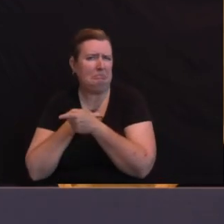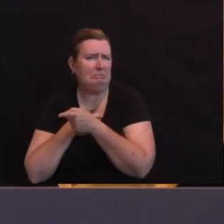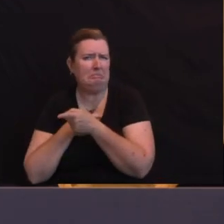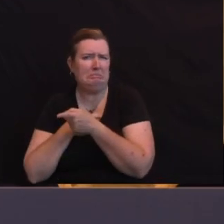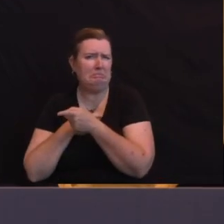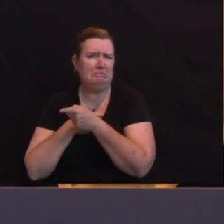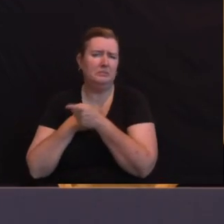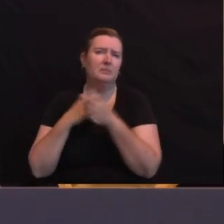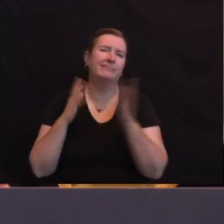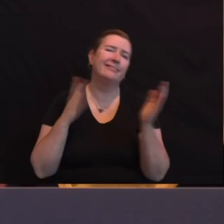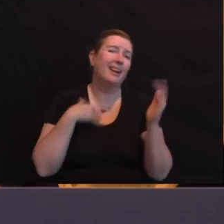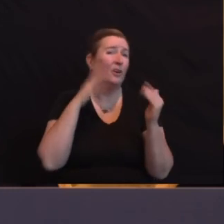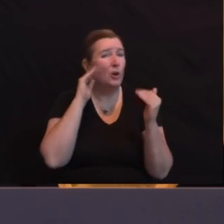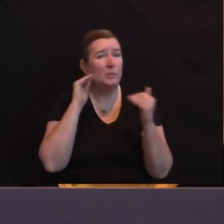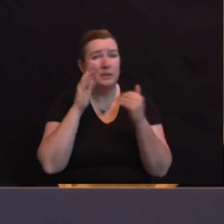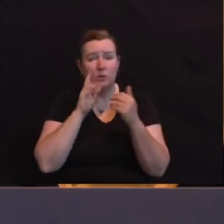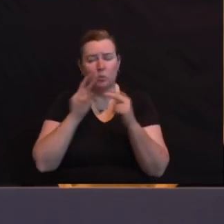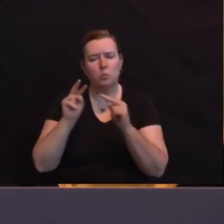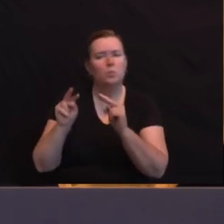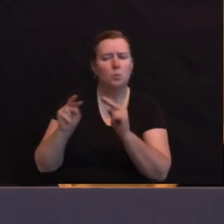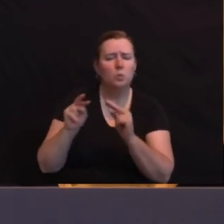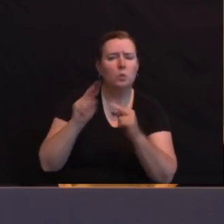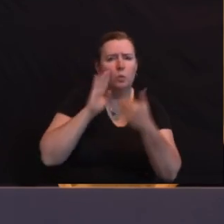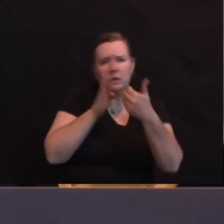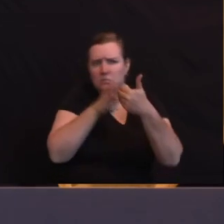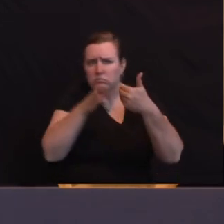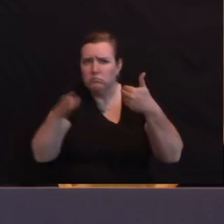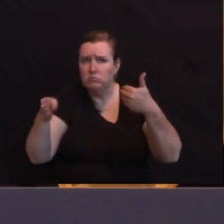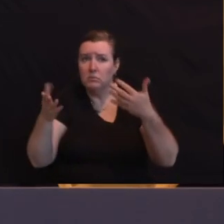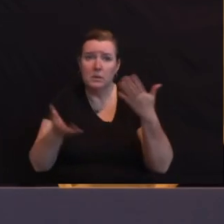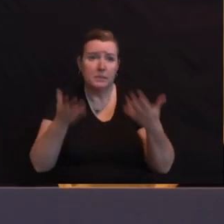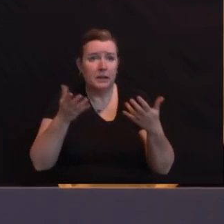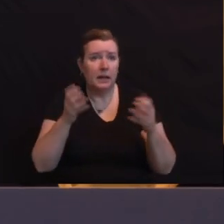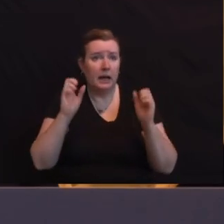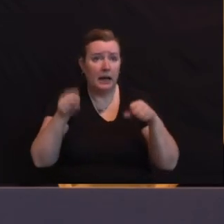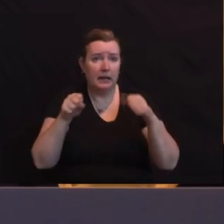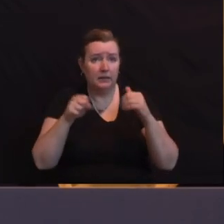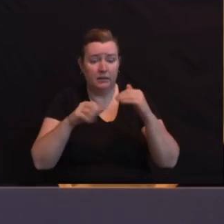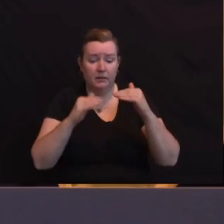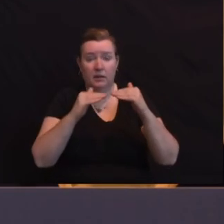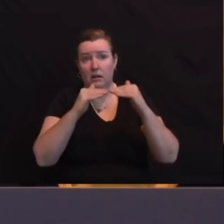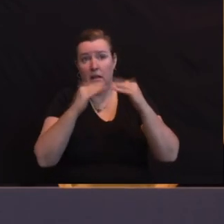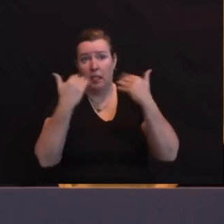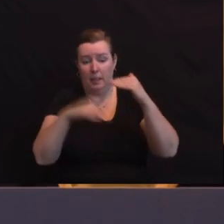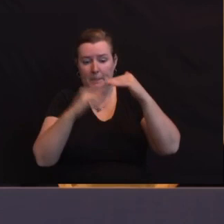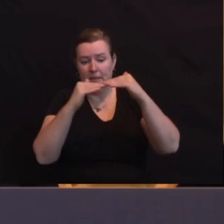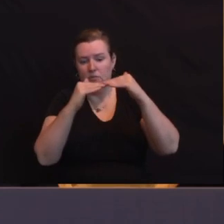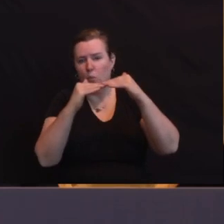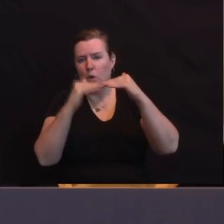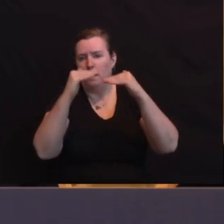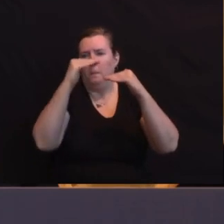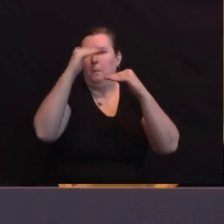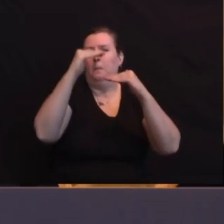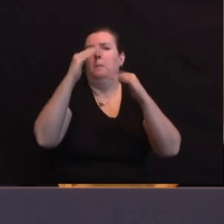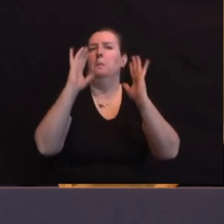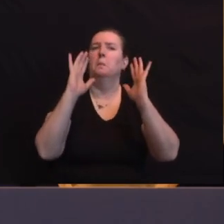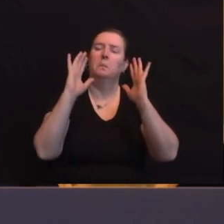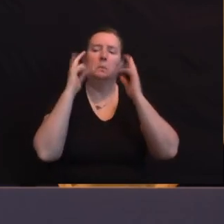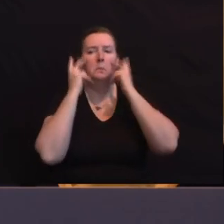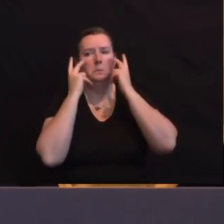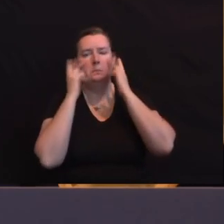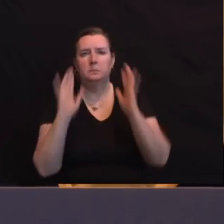right point we can continue ratcheting it up. I had a good exchange with my friend Hal Worth the other day. He said, listen, if you don't feel good about